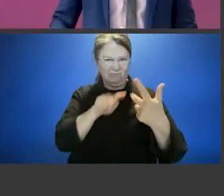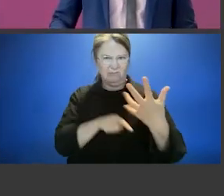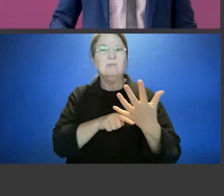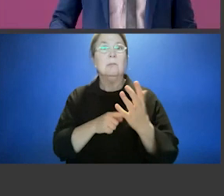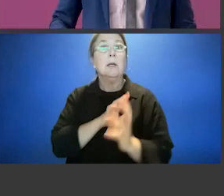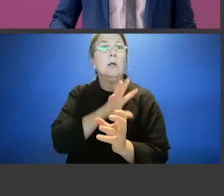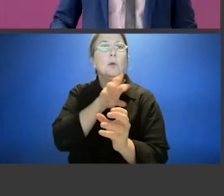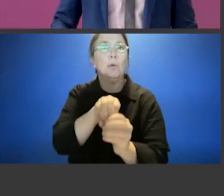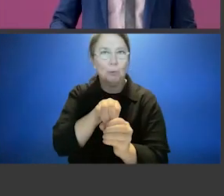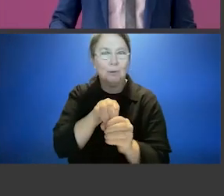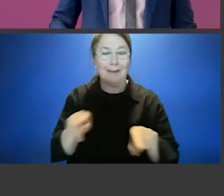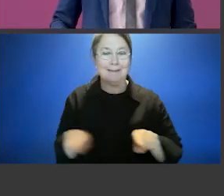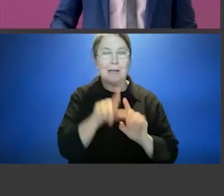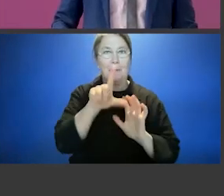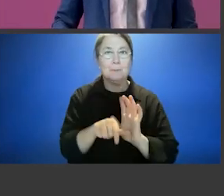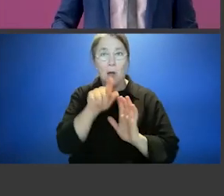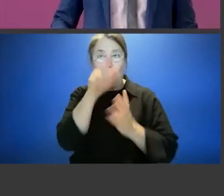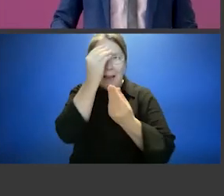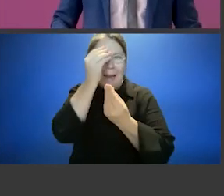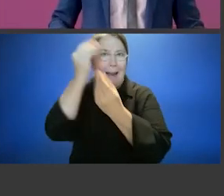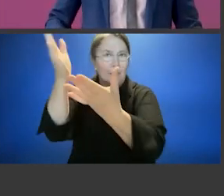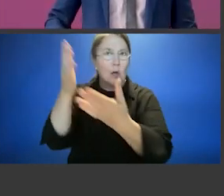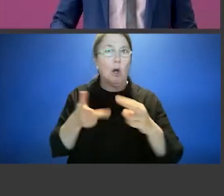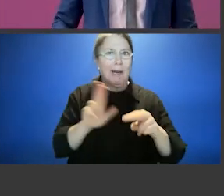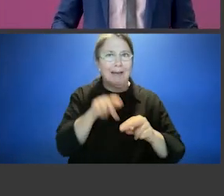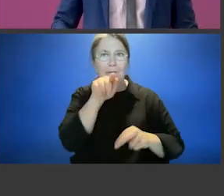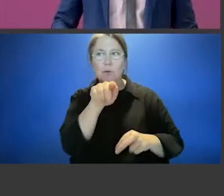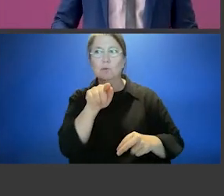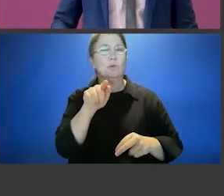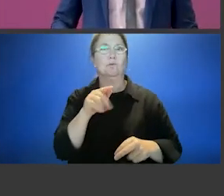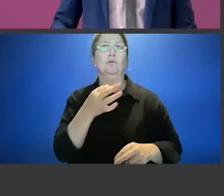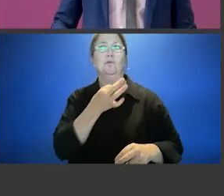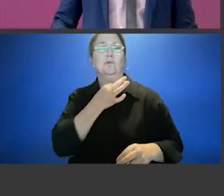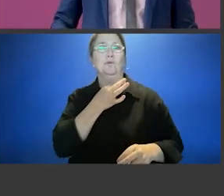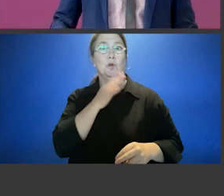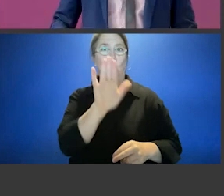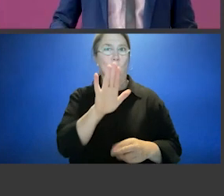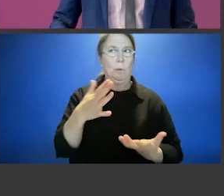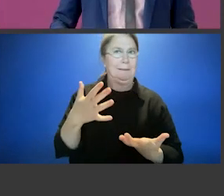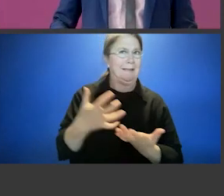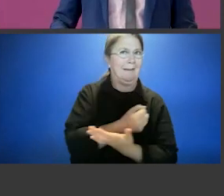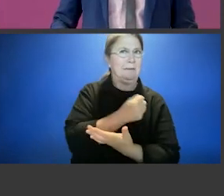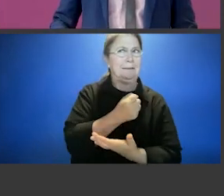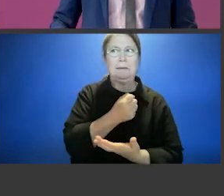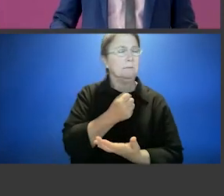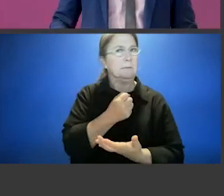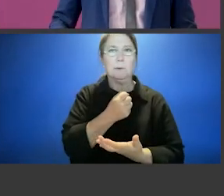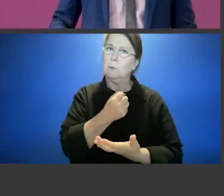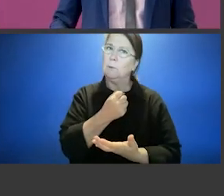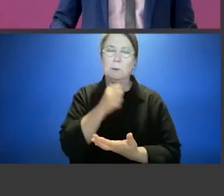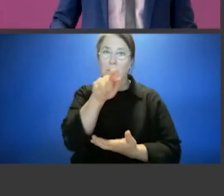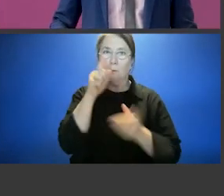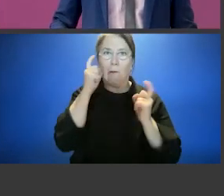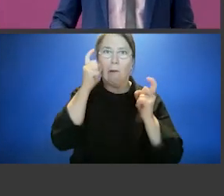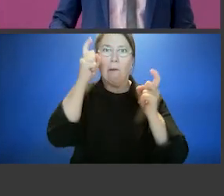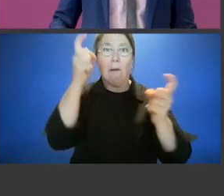to let IBAC know if you are at risk, if you are a vulnerable person, in any danger of any matters related to your complaint,